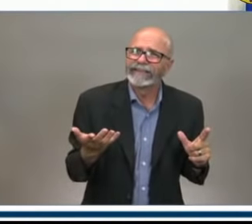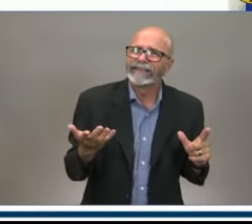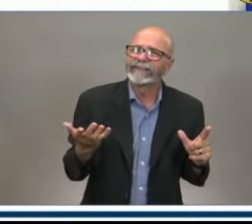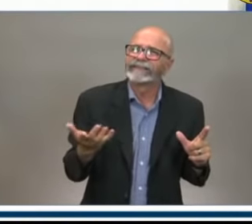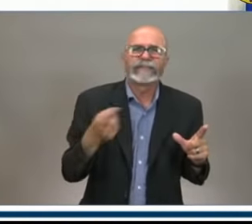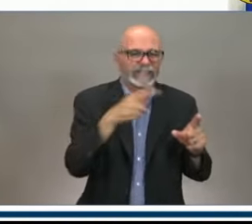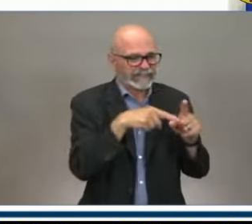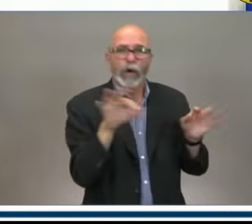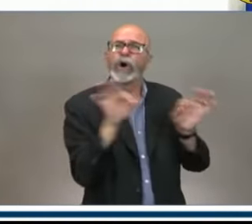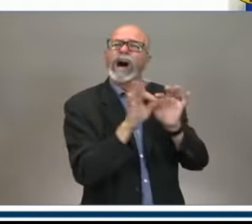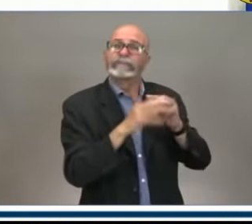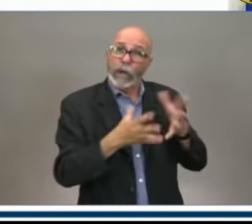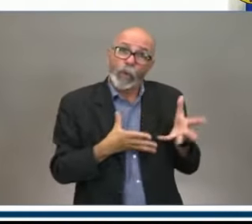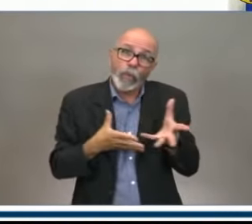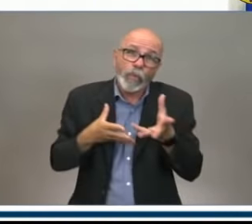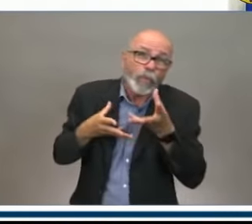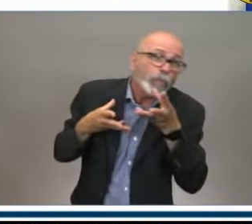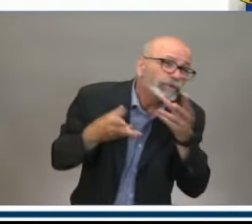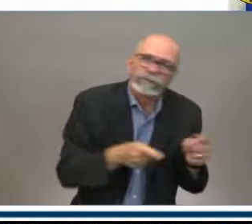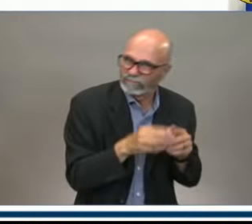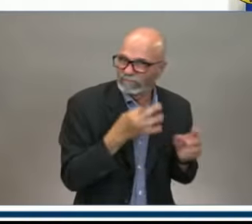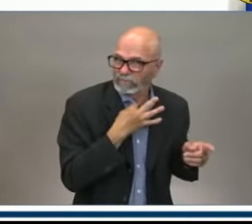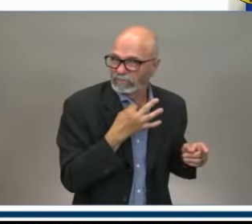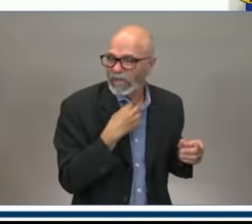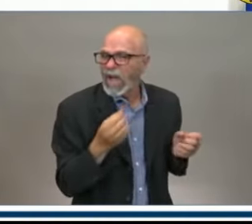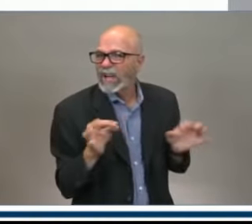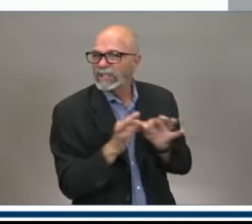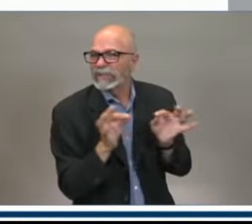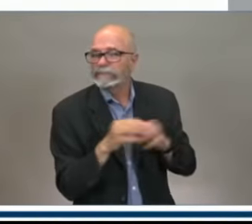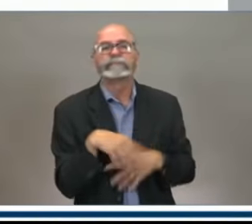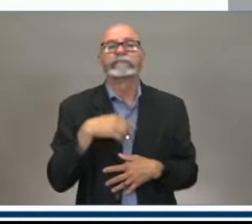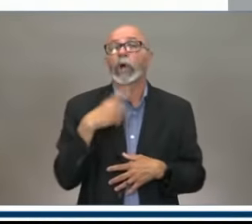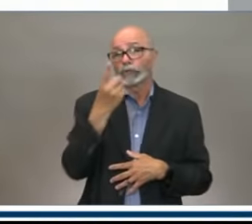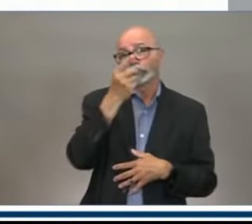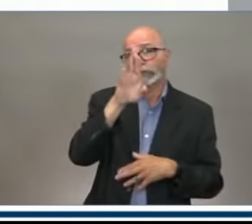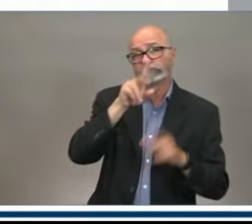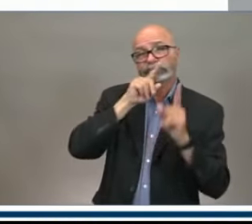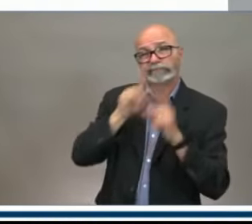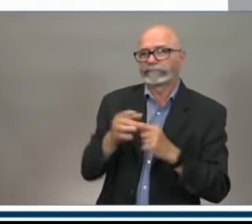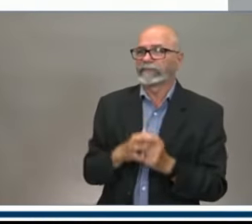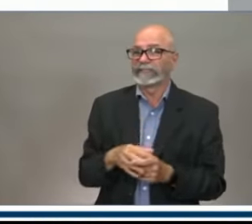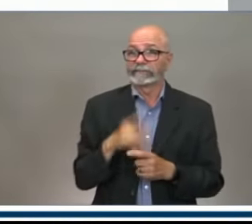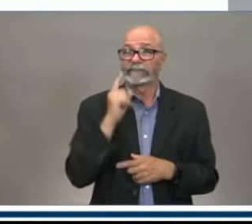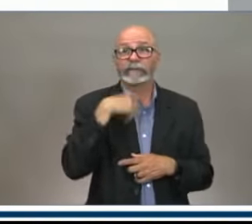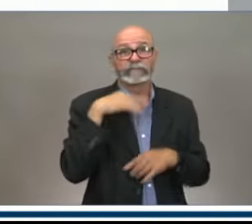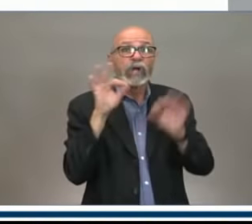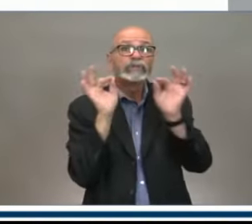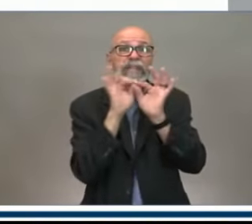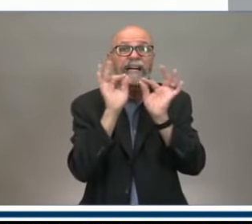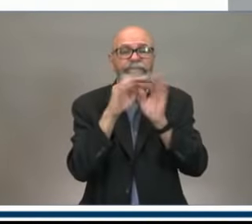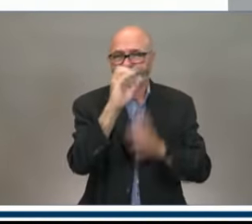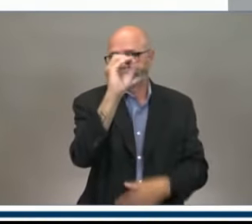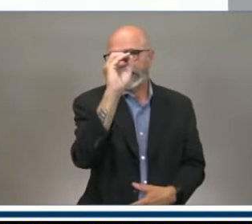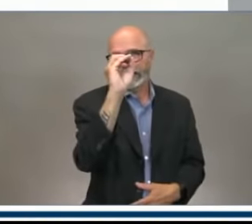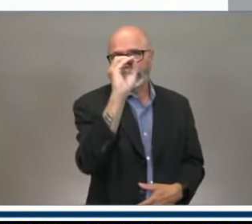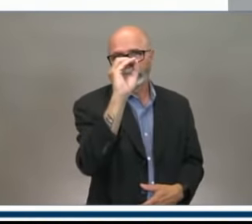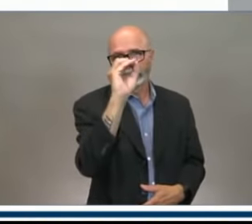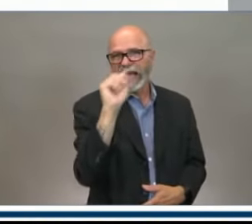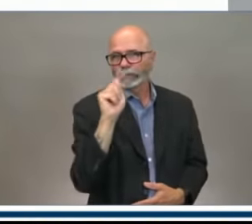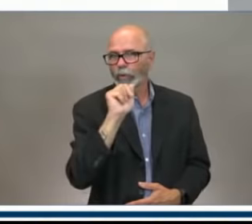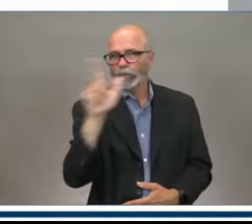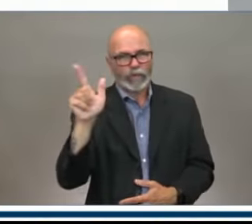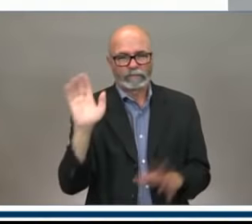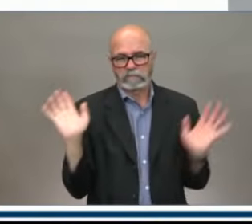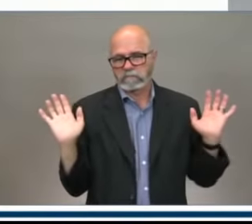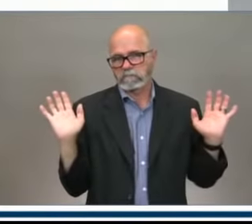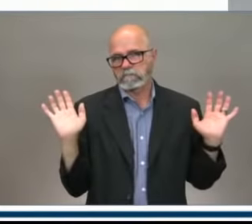cost? So there's no cost to this. I mean, this was the cost of Panorama. I don't have those figures at